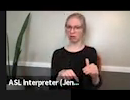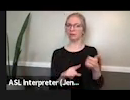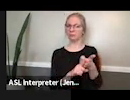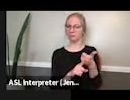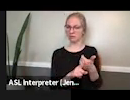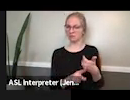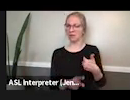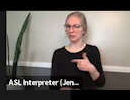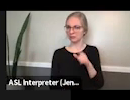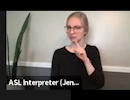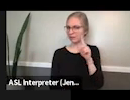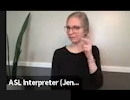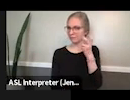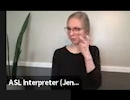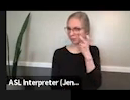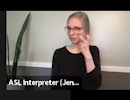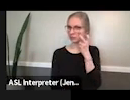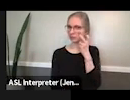deafblindness, all right,